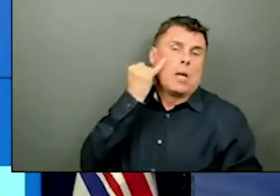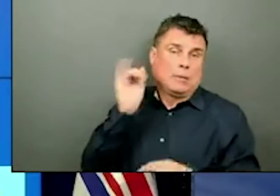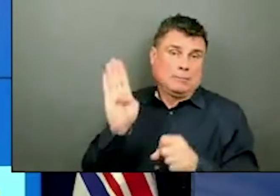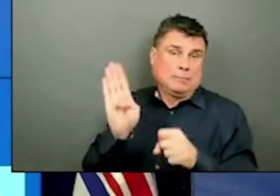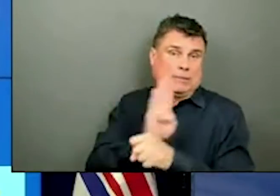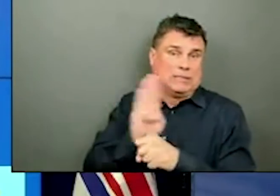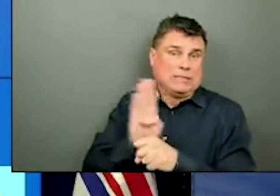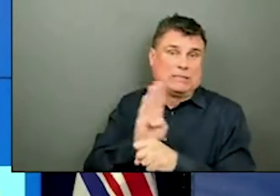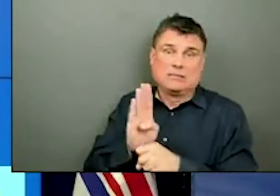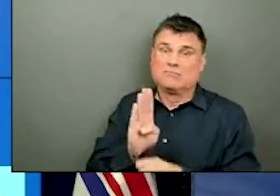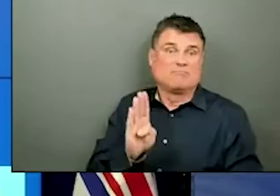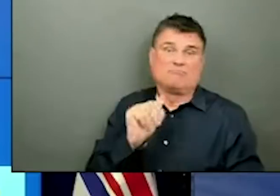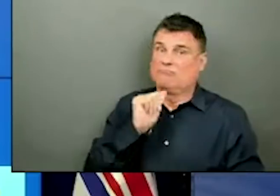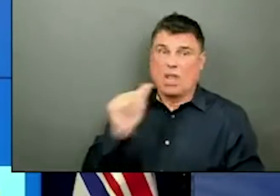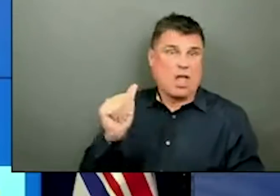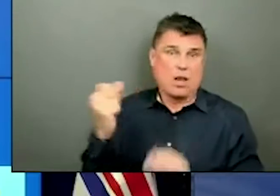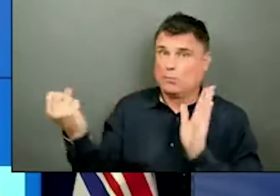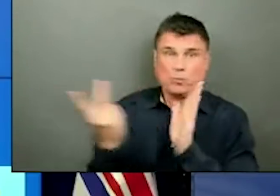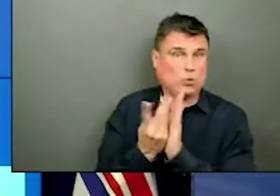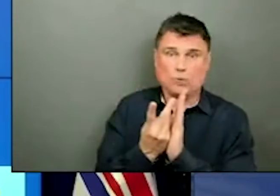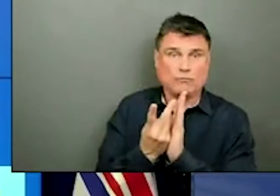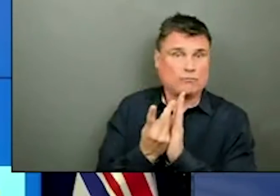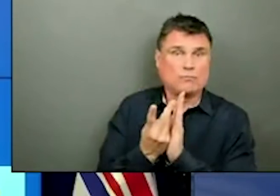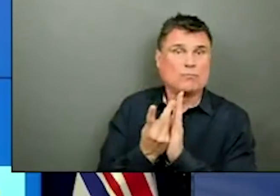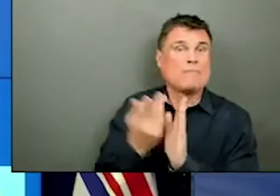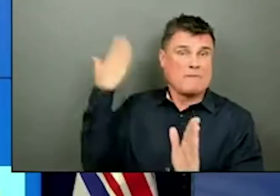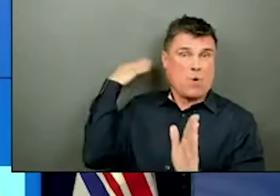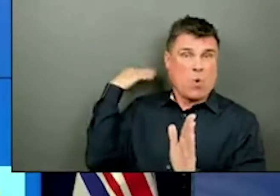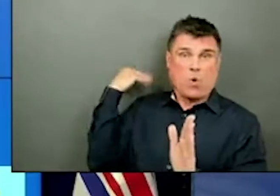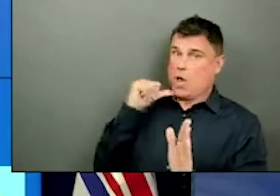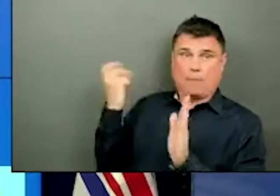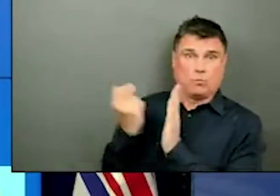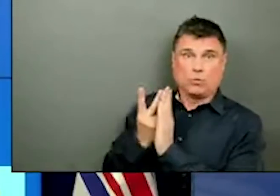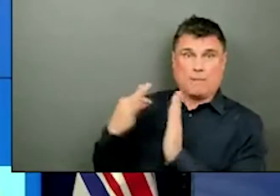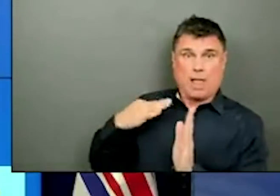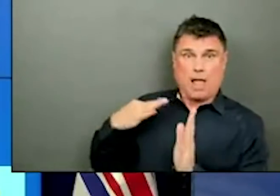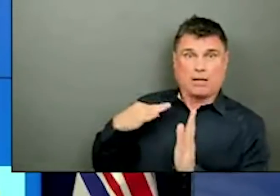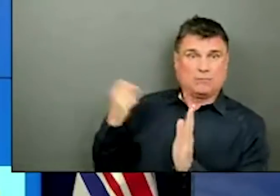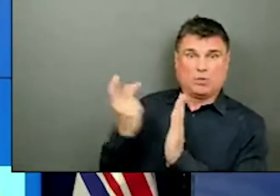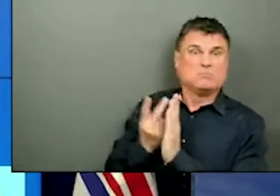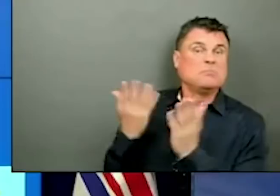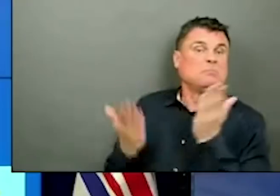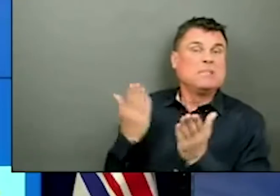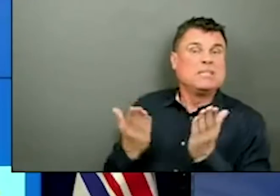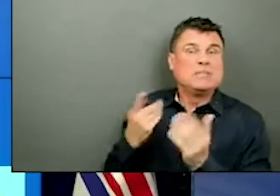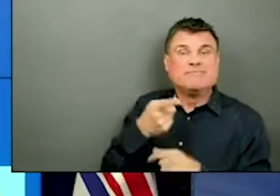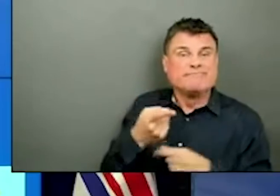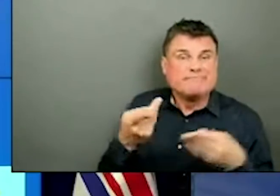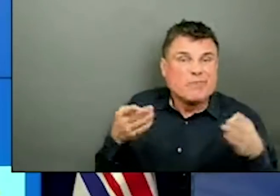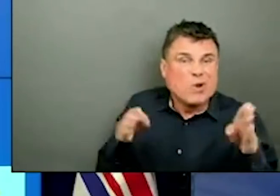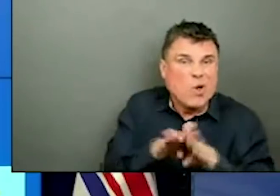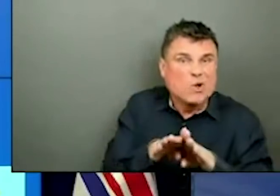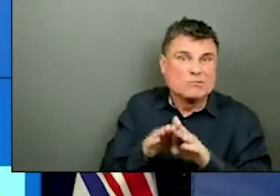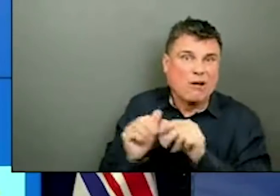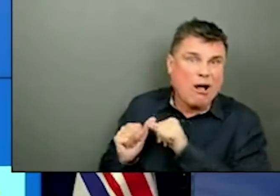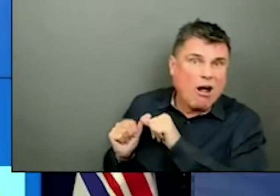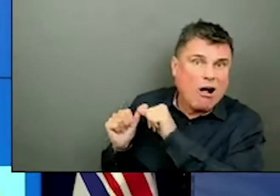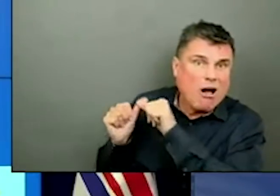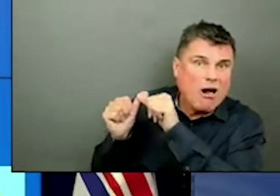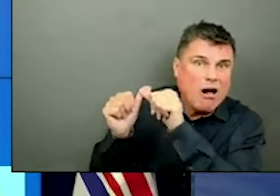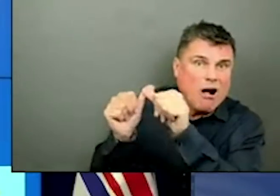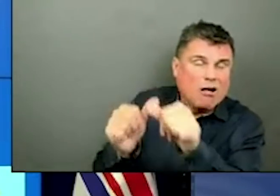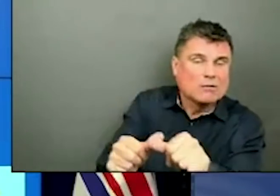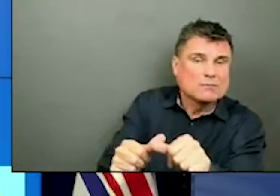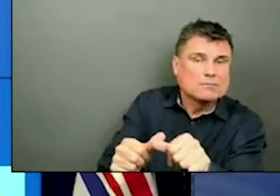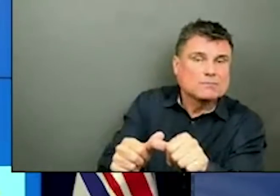previous assistance because they haven't been open for so long, and